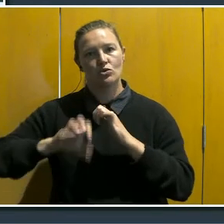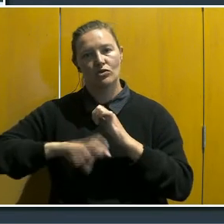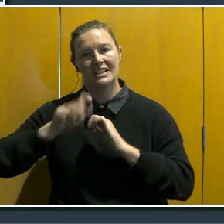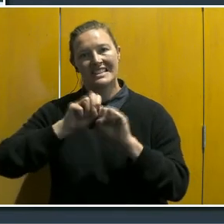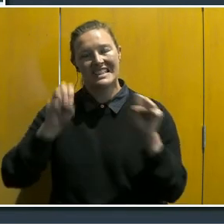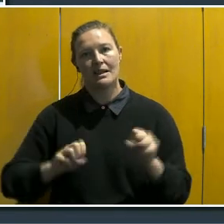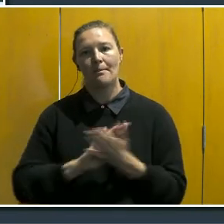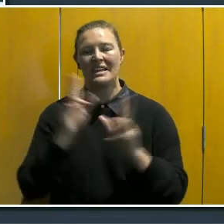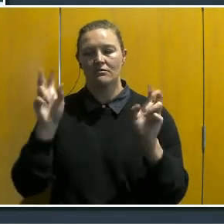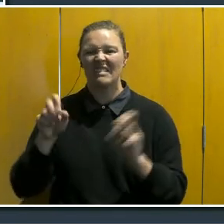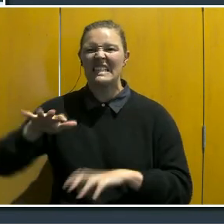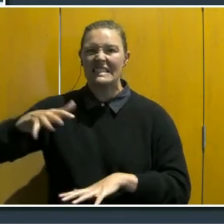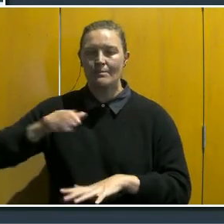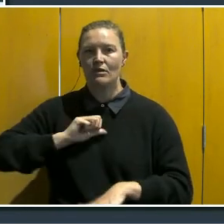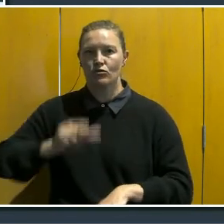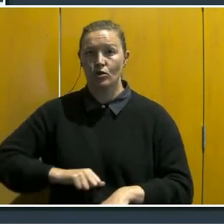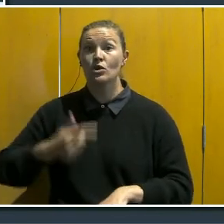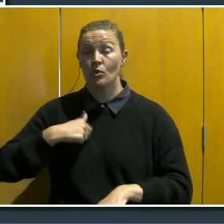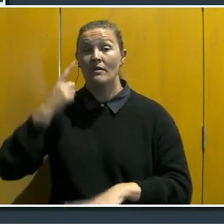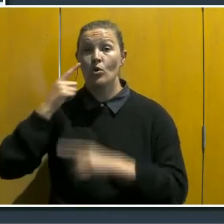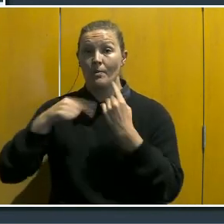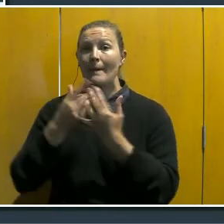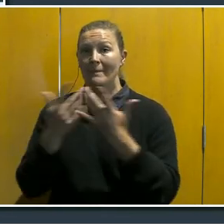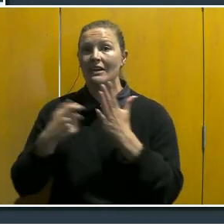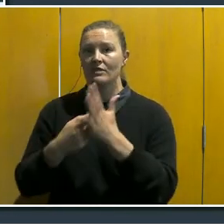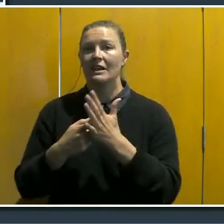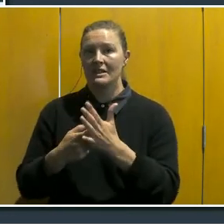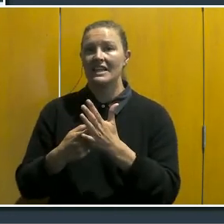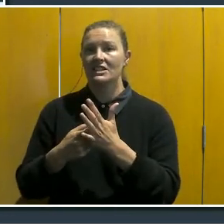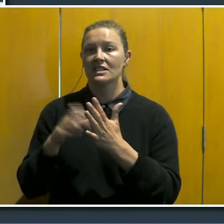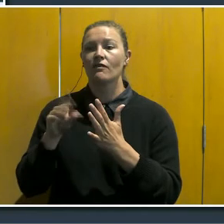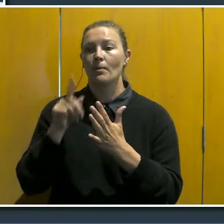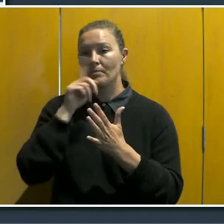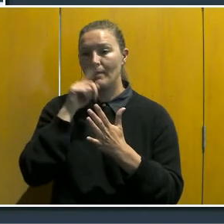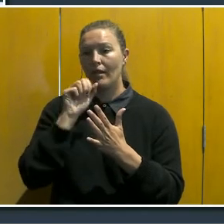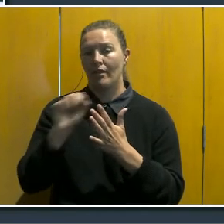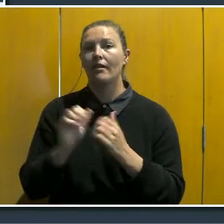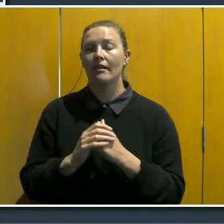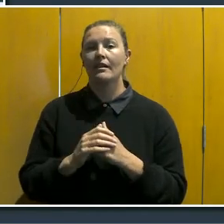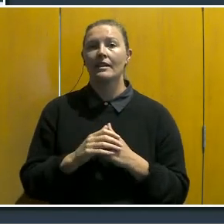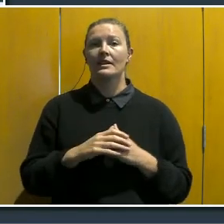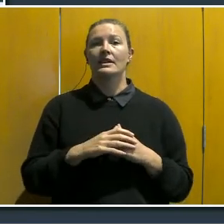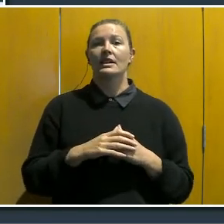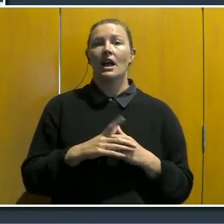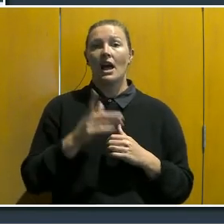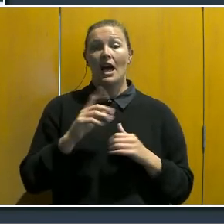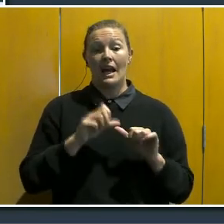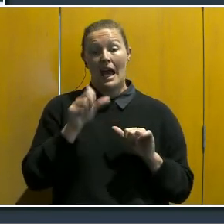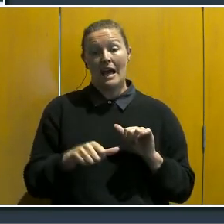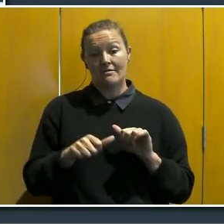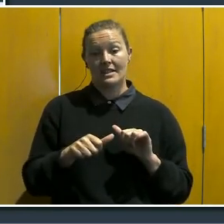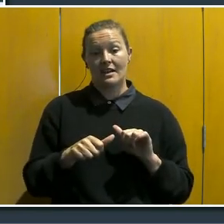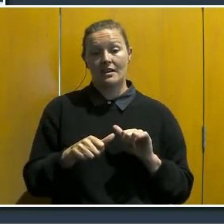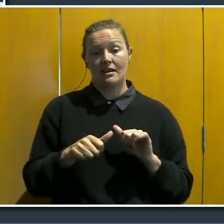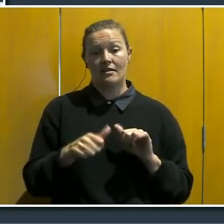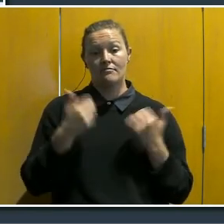semi-rural. So we have taken into consideration many of the recommendations that were made, and what we will be discussing after the at the